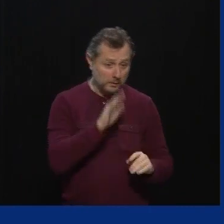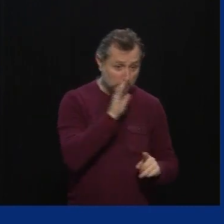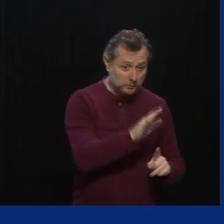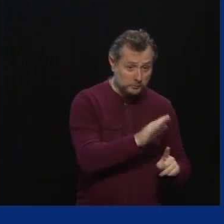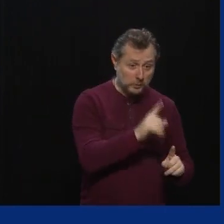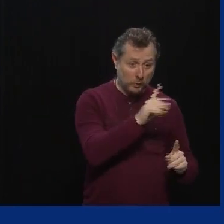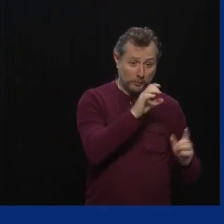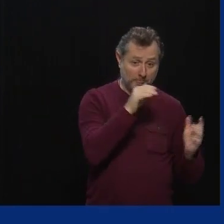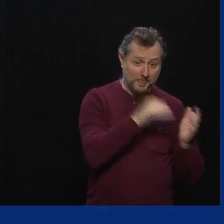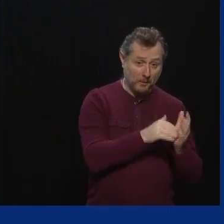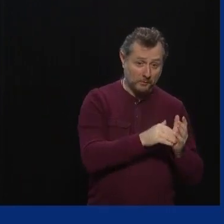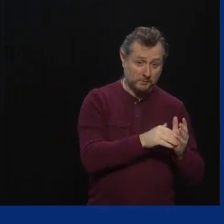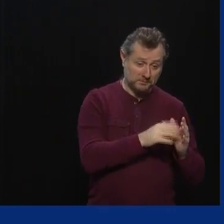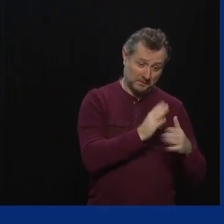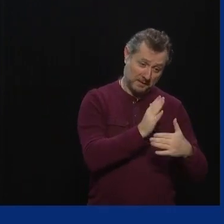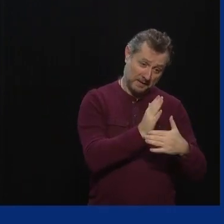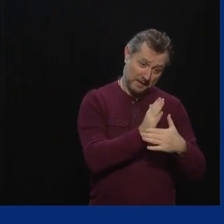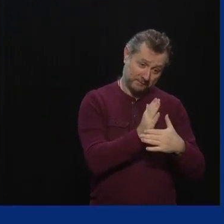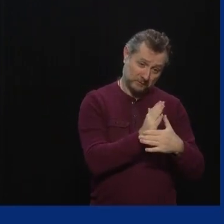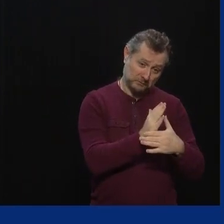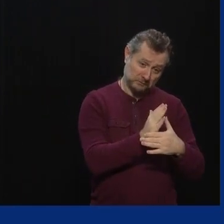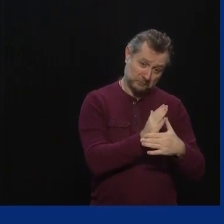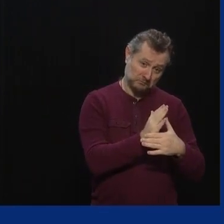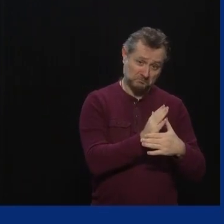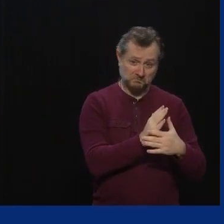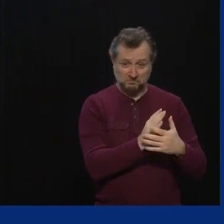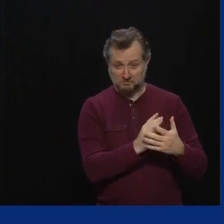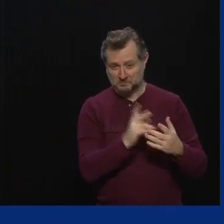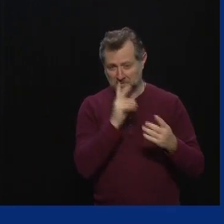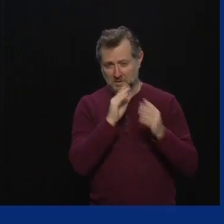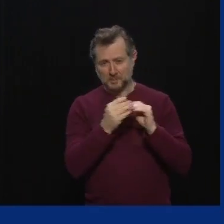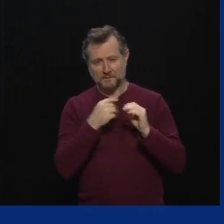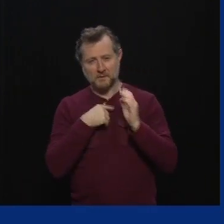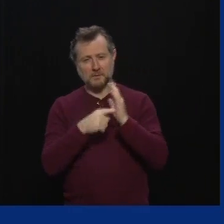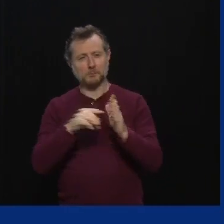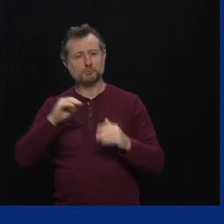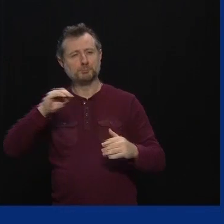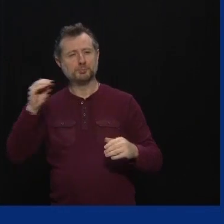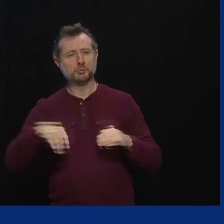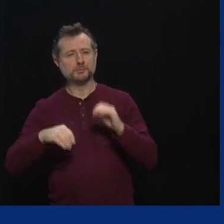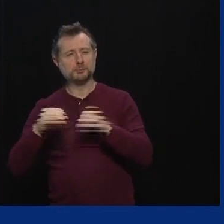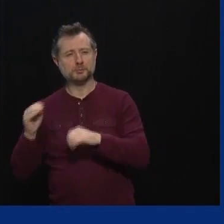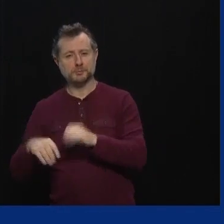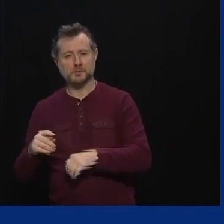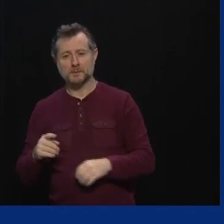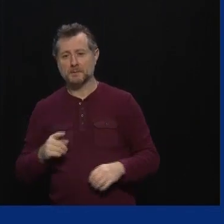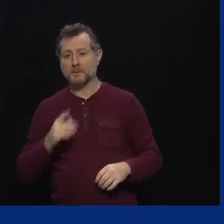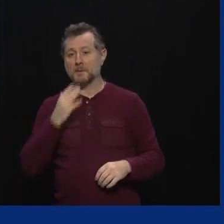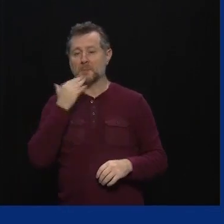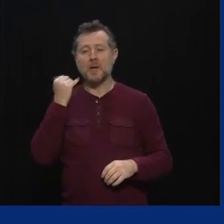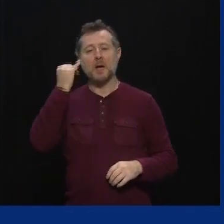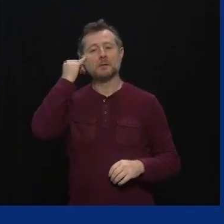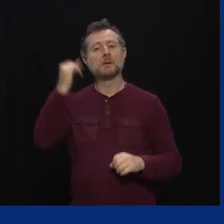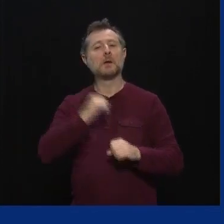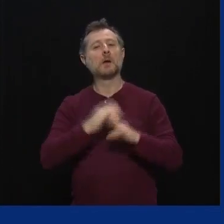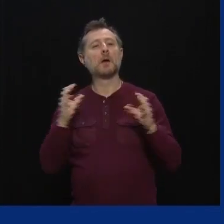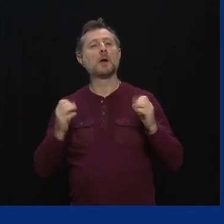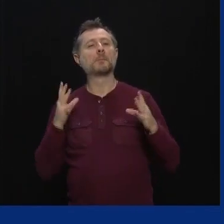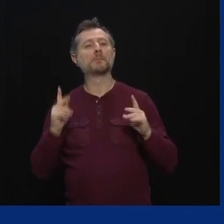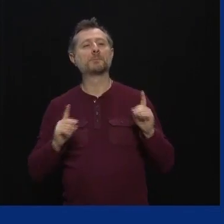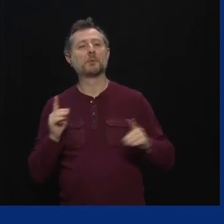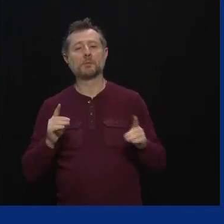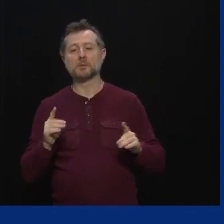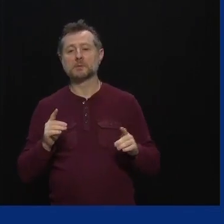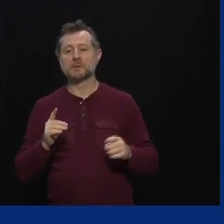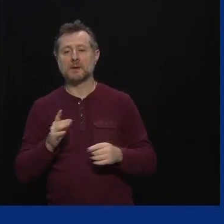statewide, you see the numbers reflect the percentages, but this gives you a better idea of exactly how many people based on per